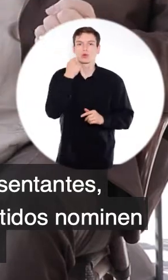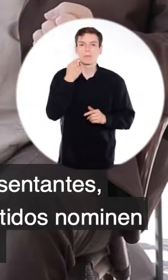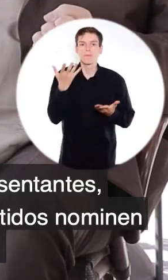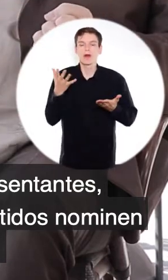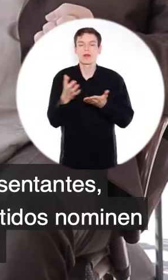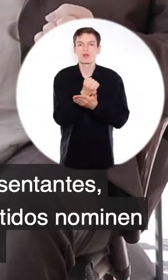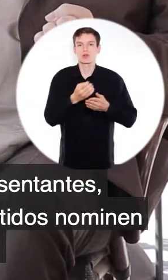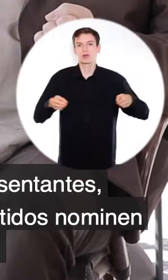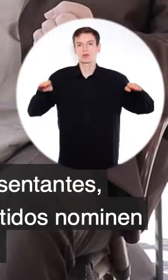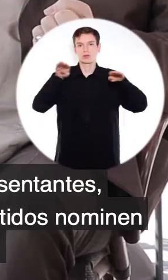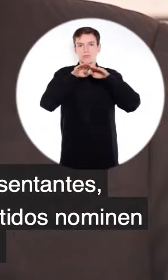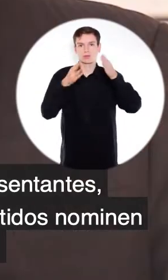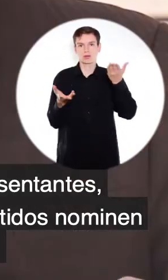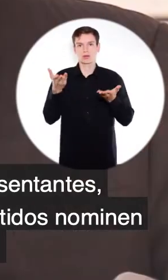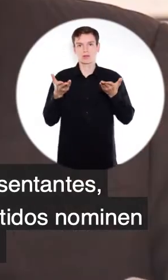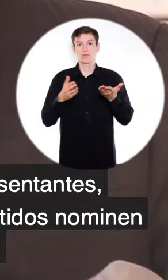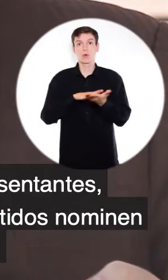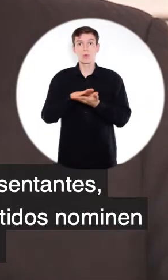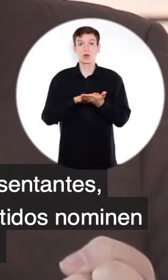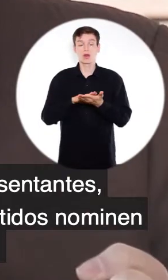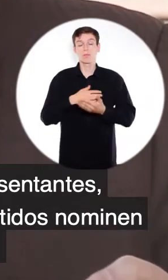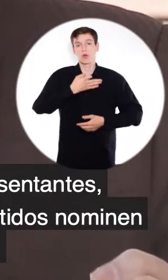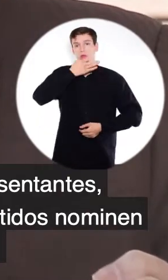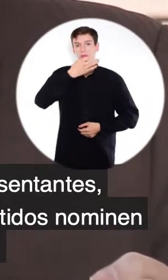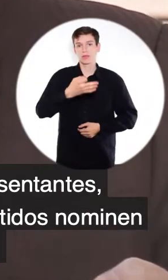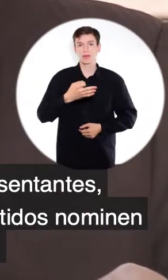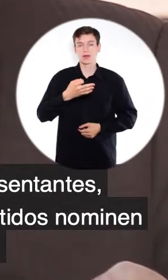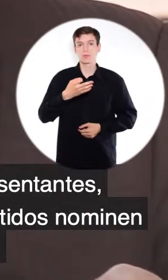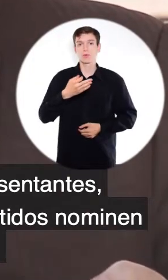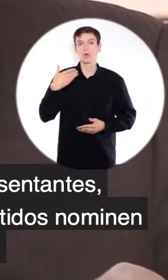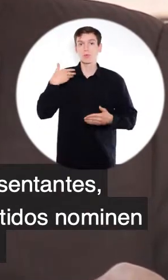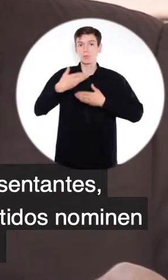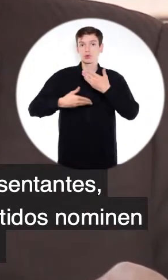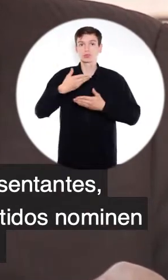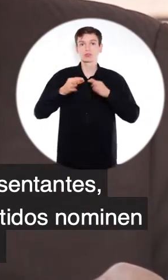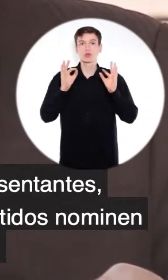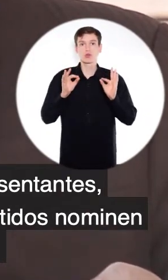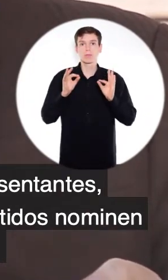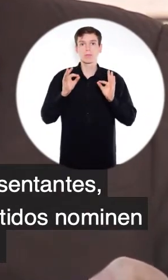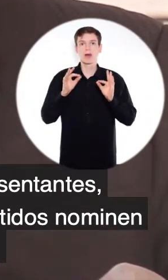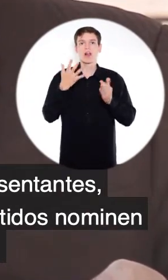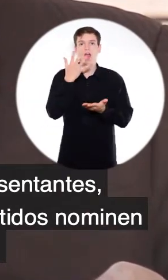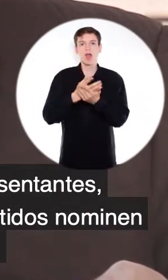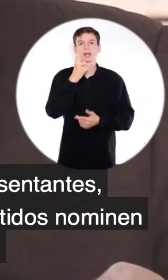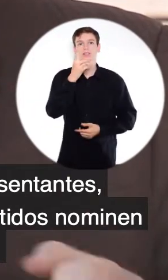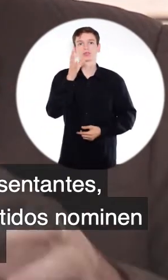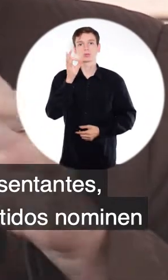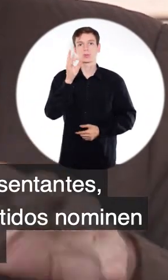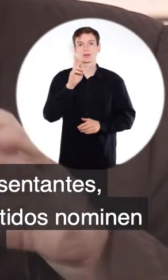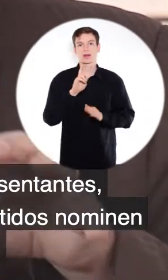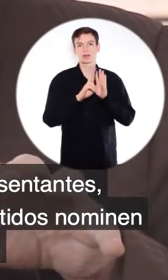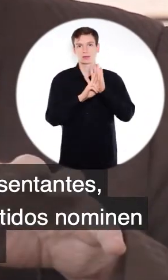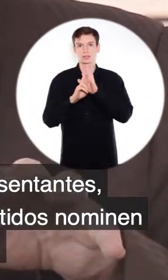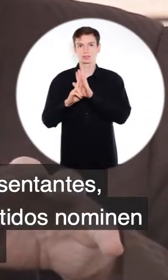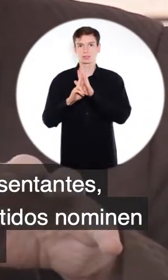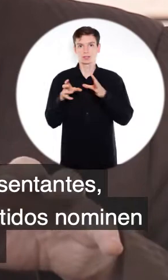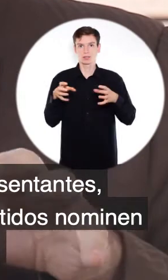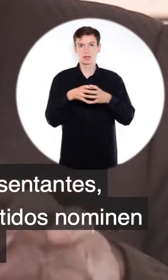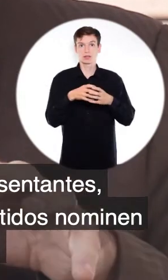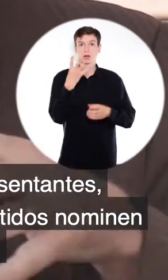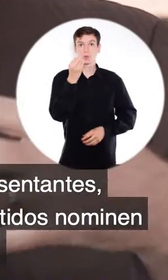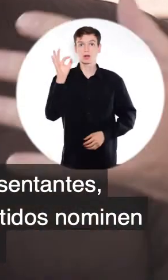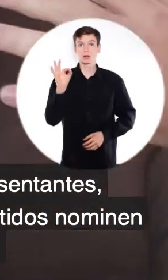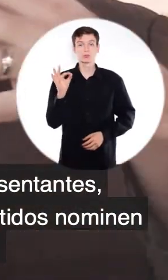150 people of, and it's 40% women. Then you would allow the parties to nominate people on a proportional